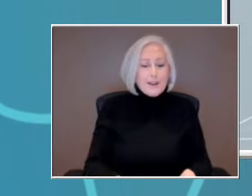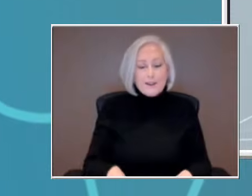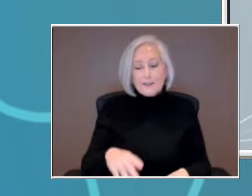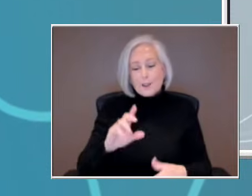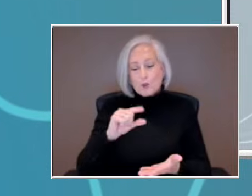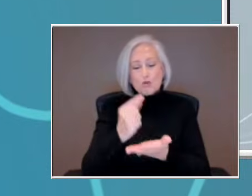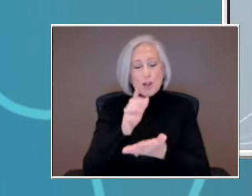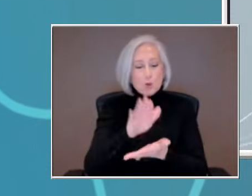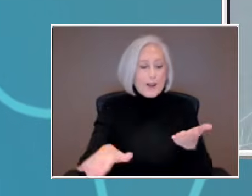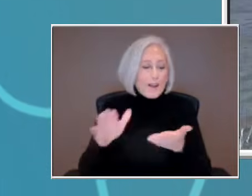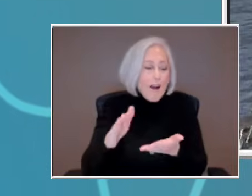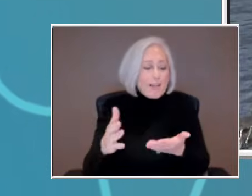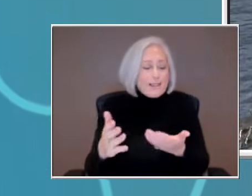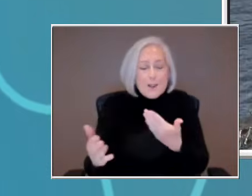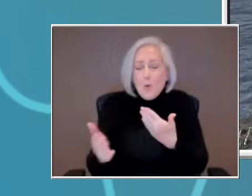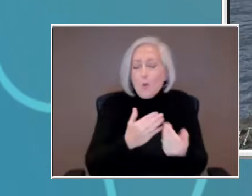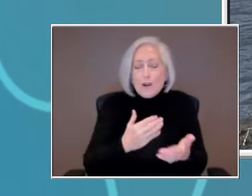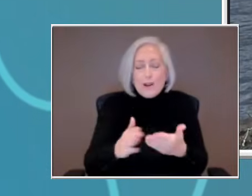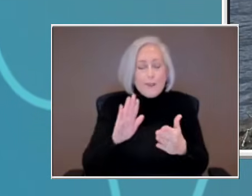life takes her, and